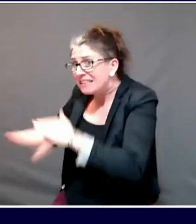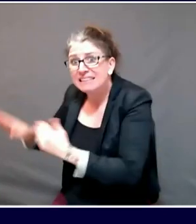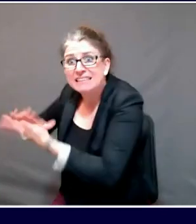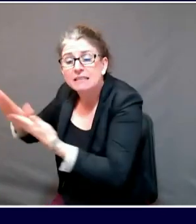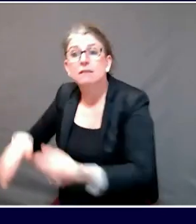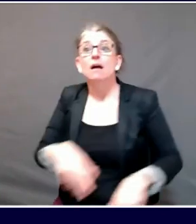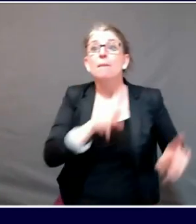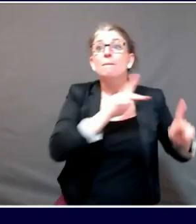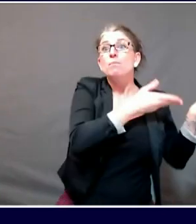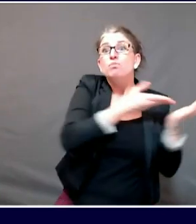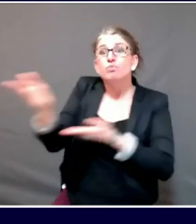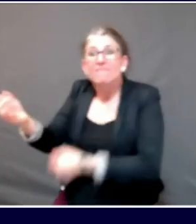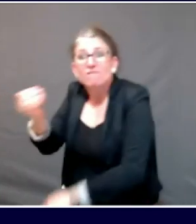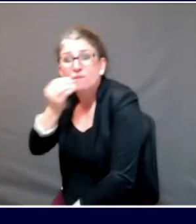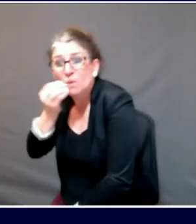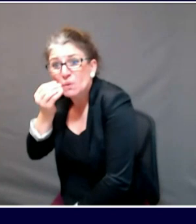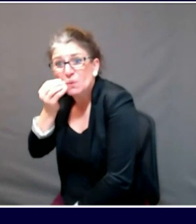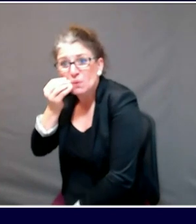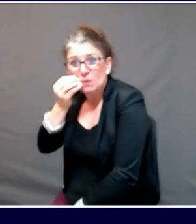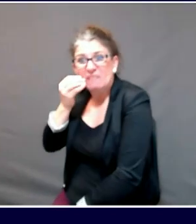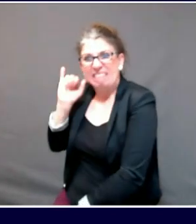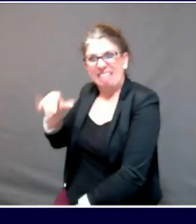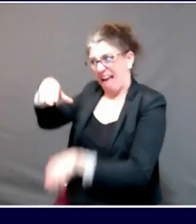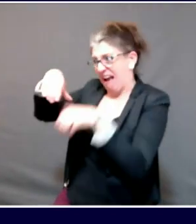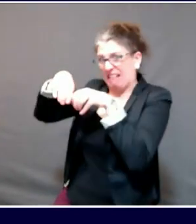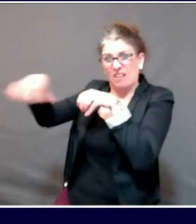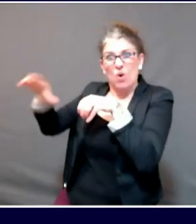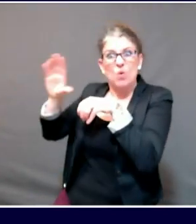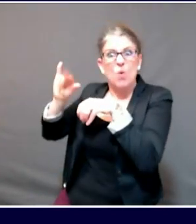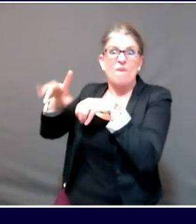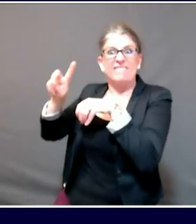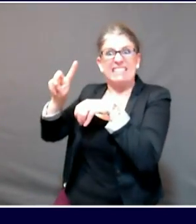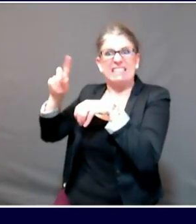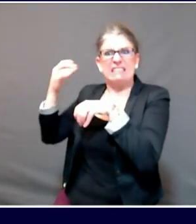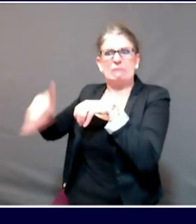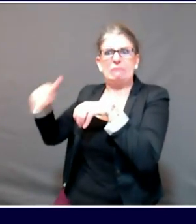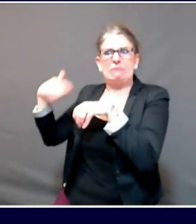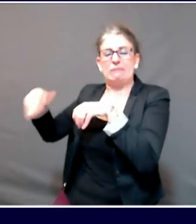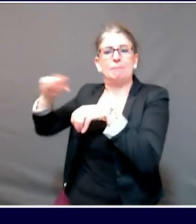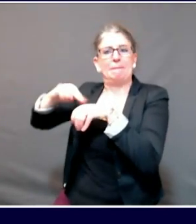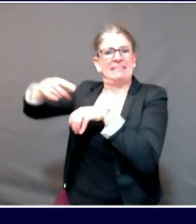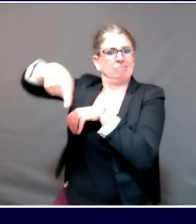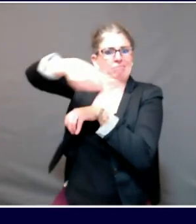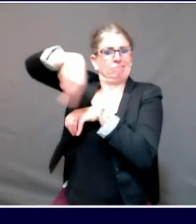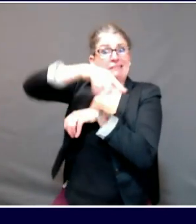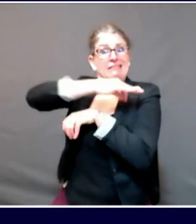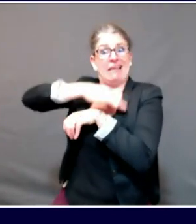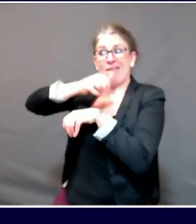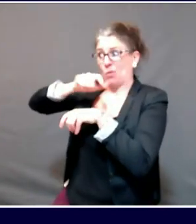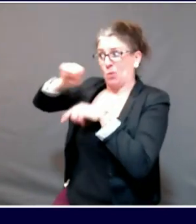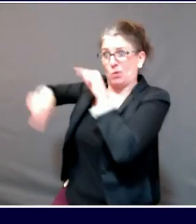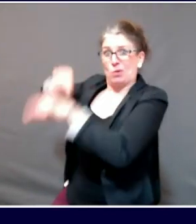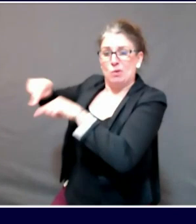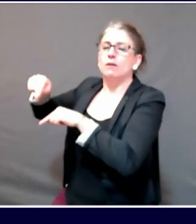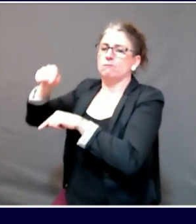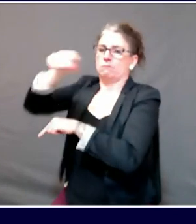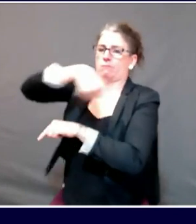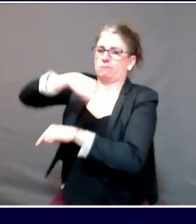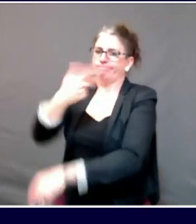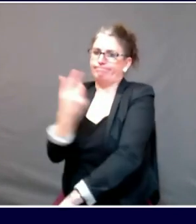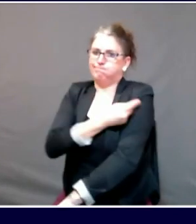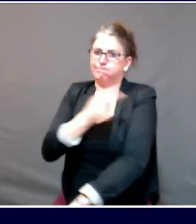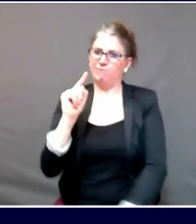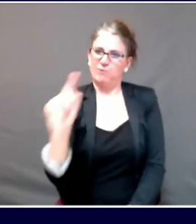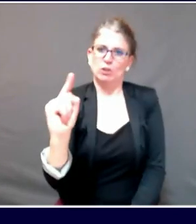normal, something we all crave. However, it will take time for there to be